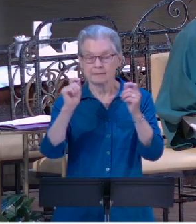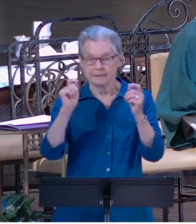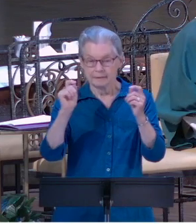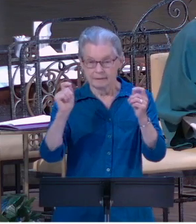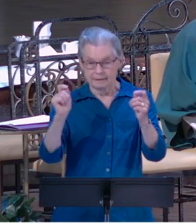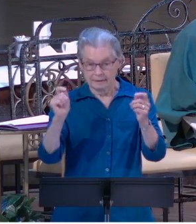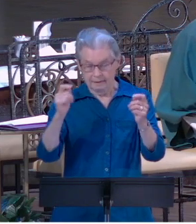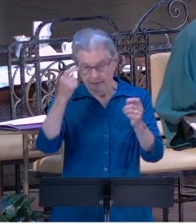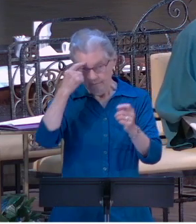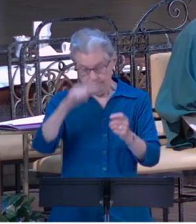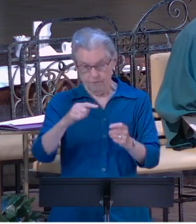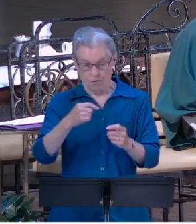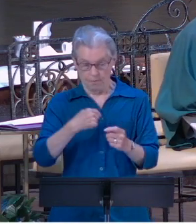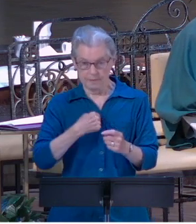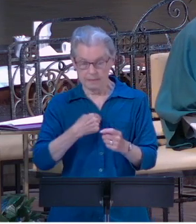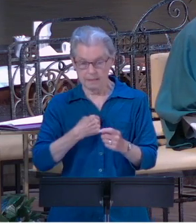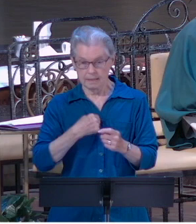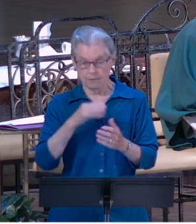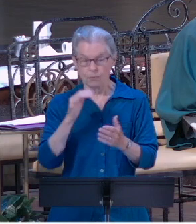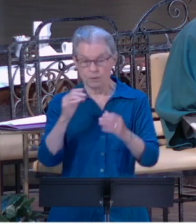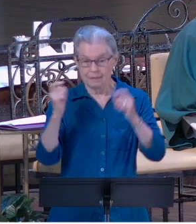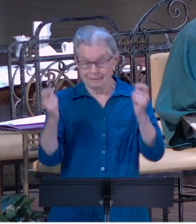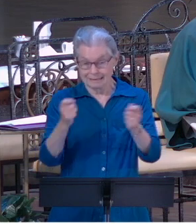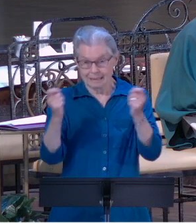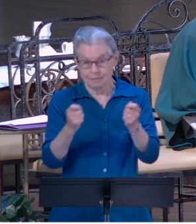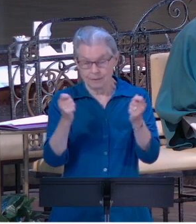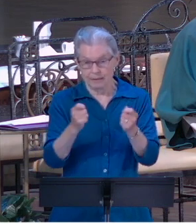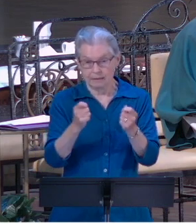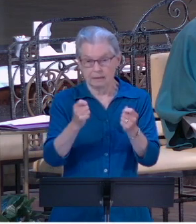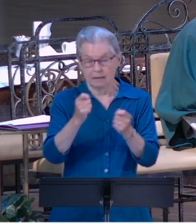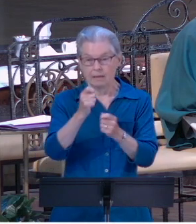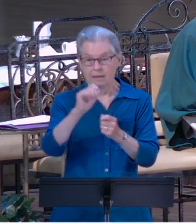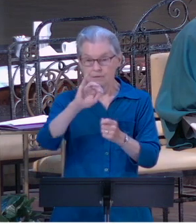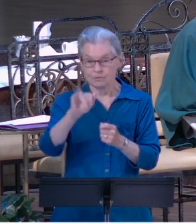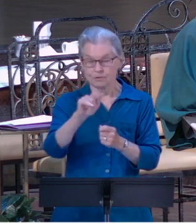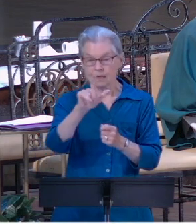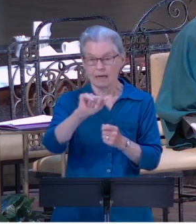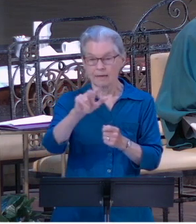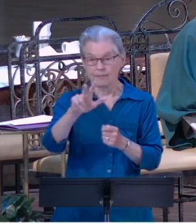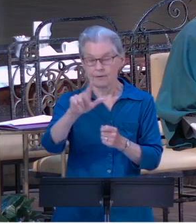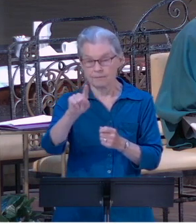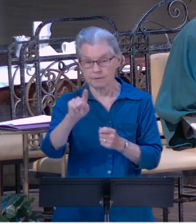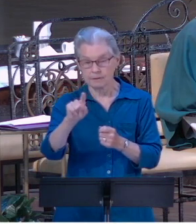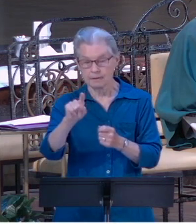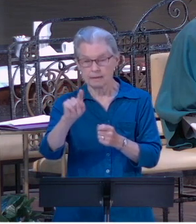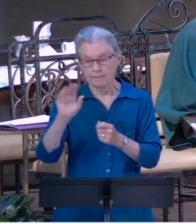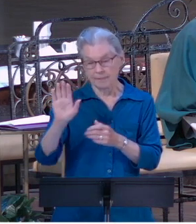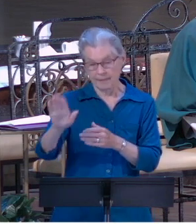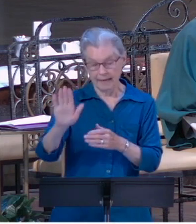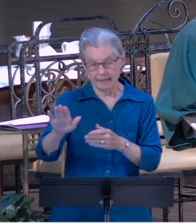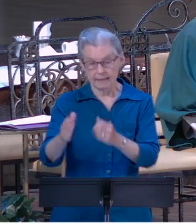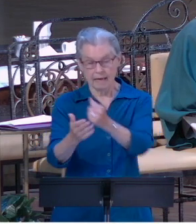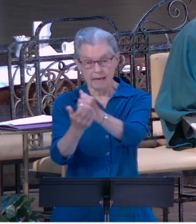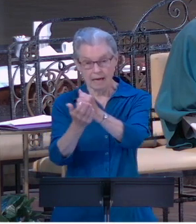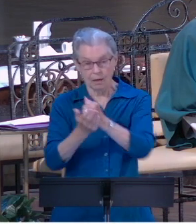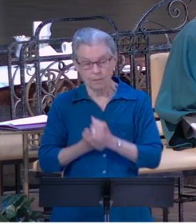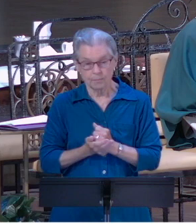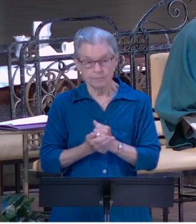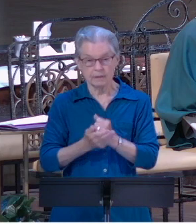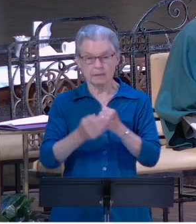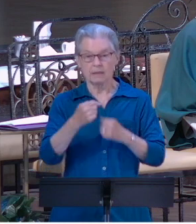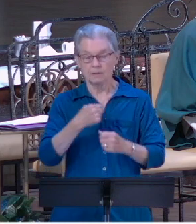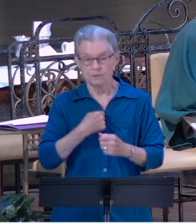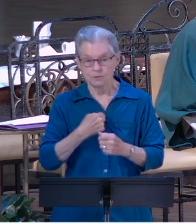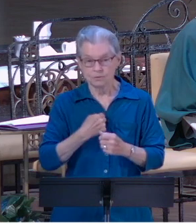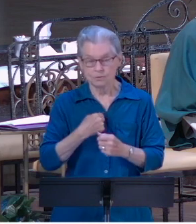celebrate tomorrow. The exercises became my pilgrimage to the homeland of